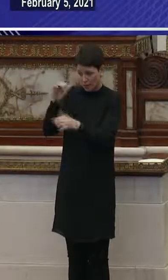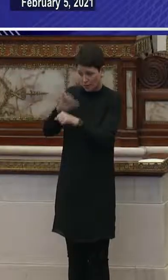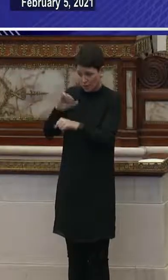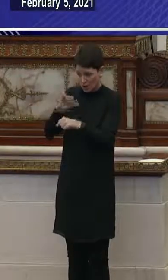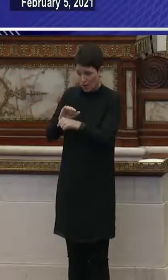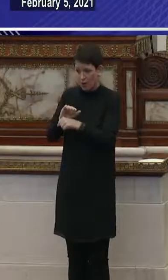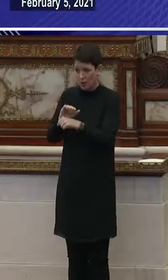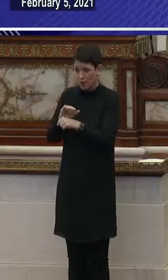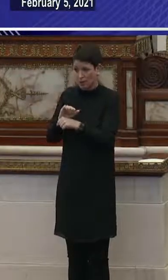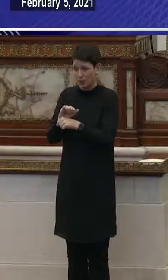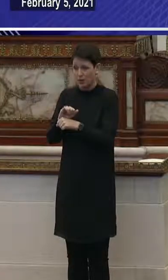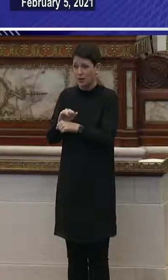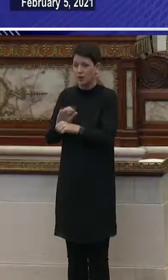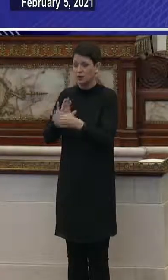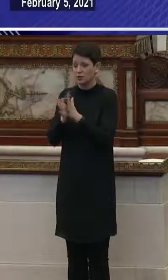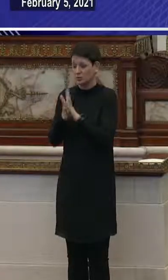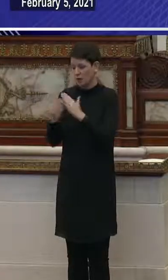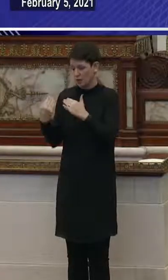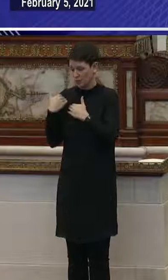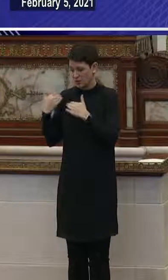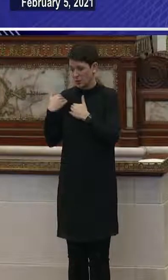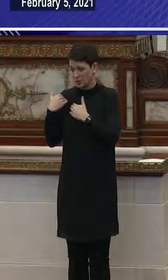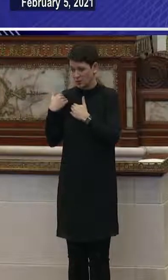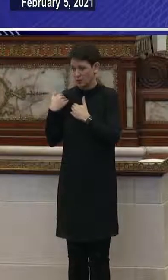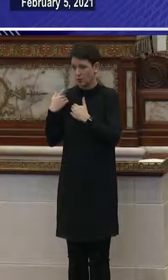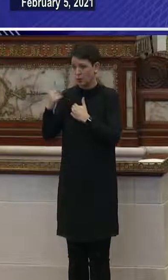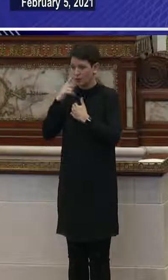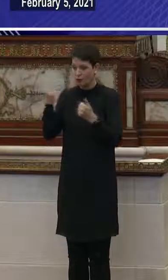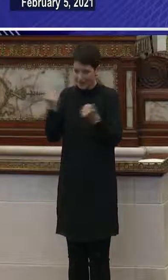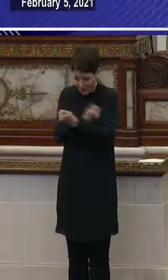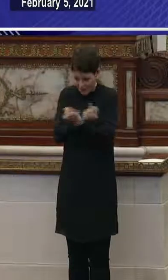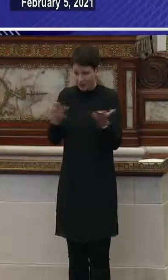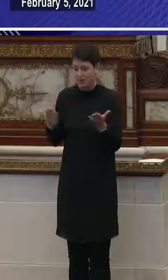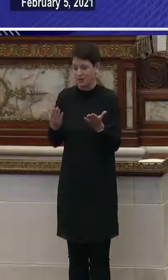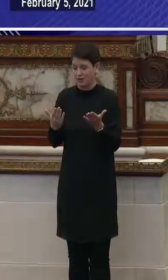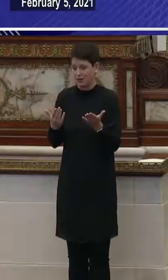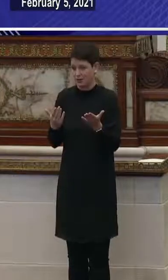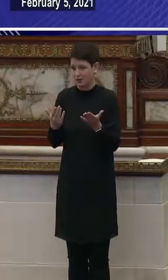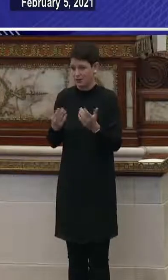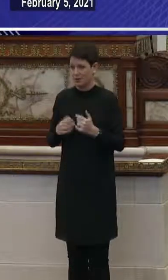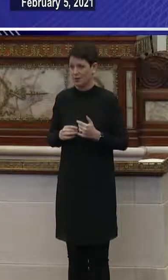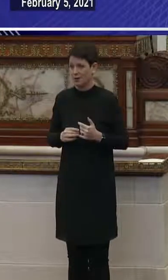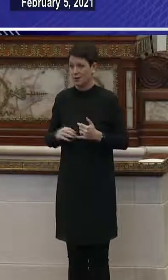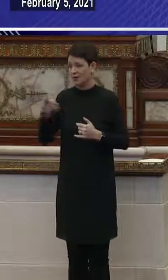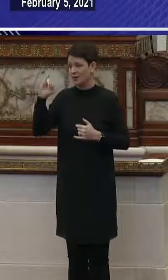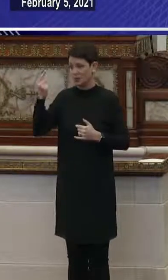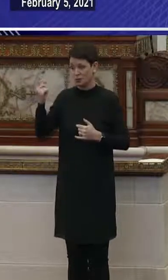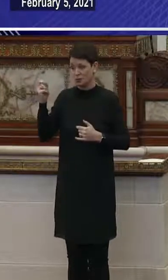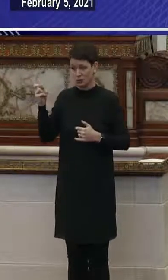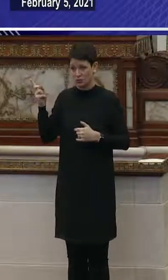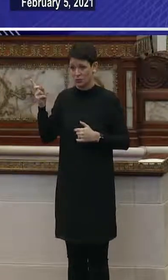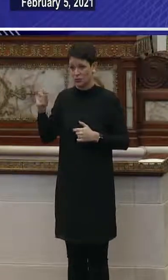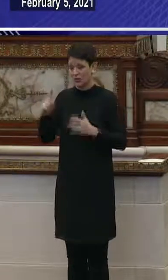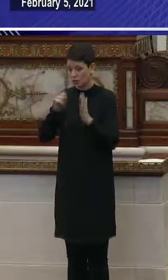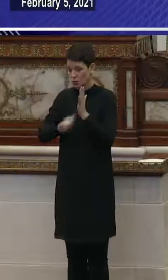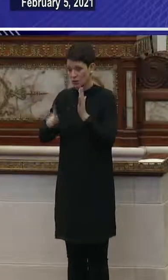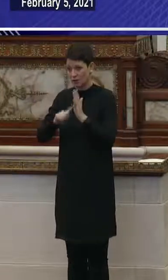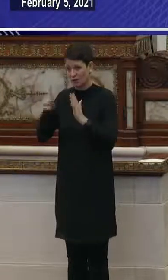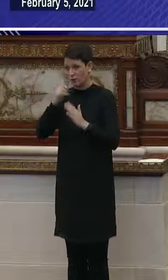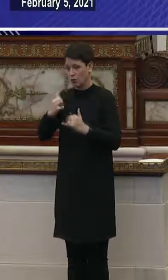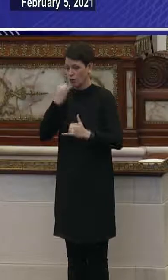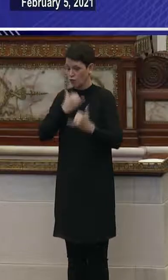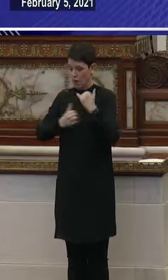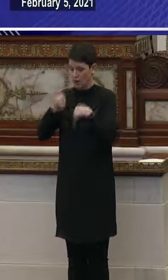to be responsible and accountable for everything. And the Inspector General is looking for some